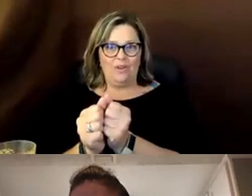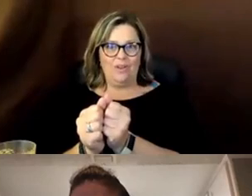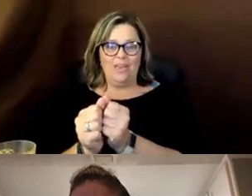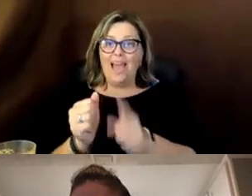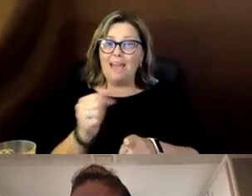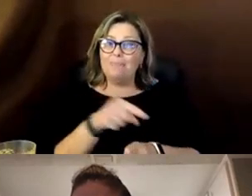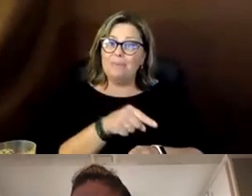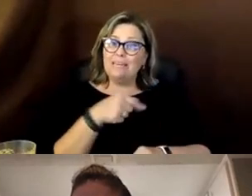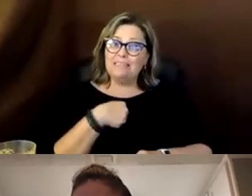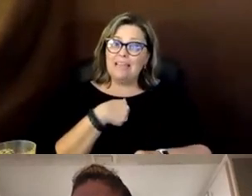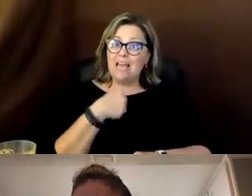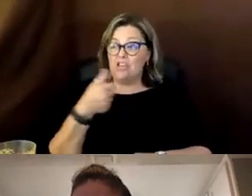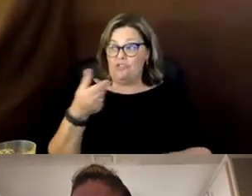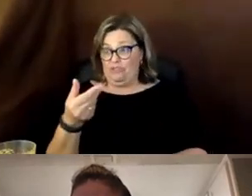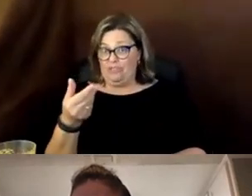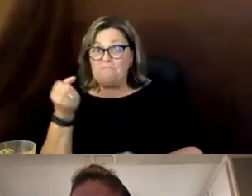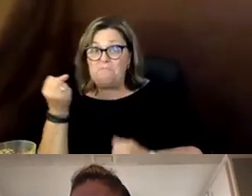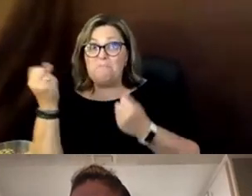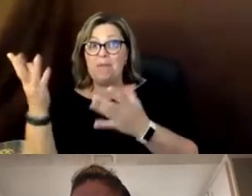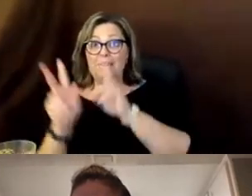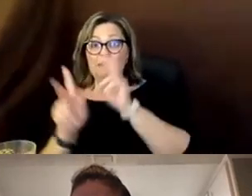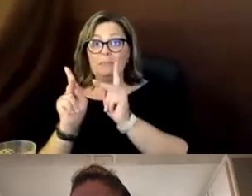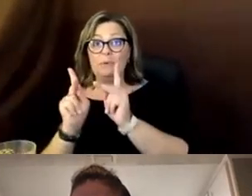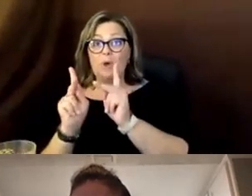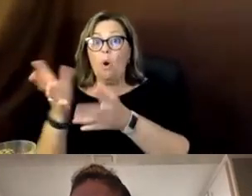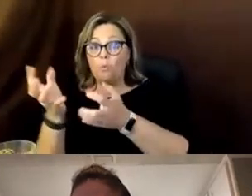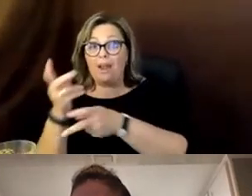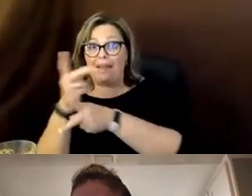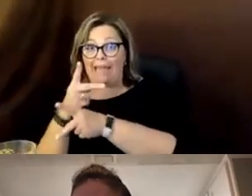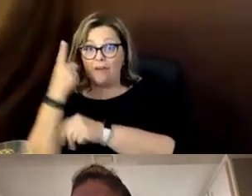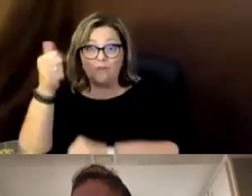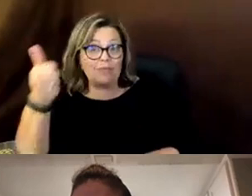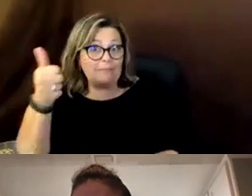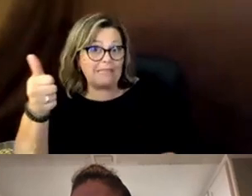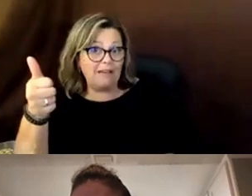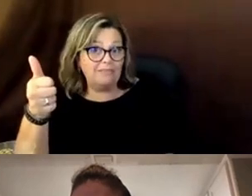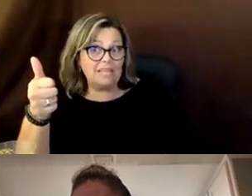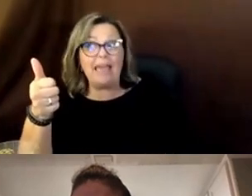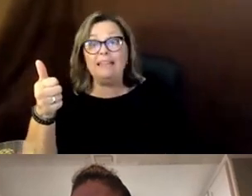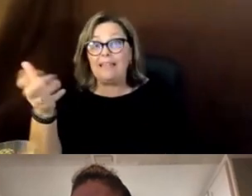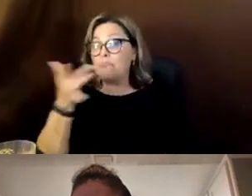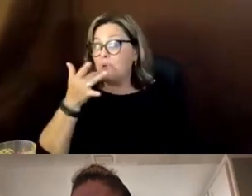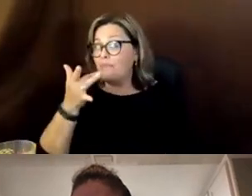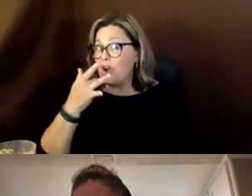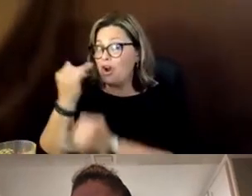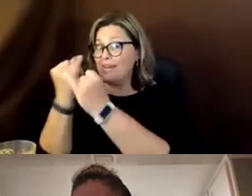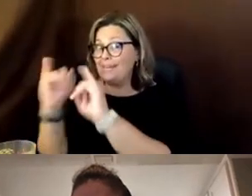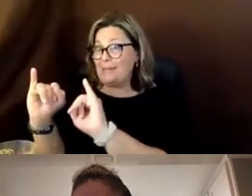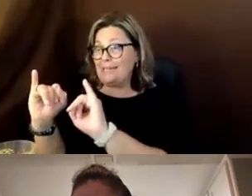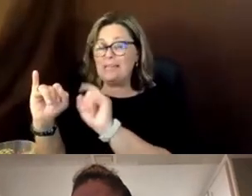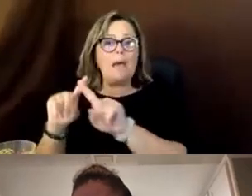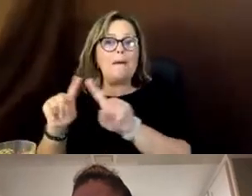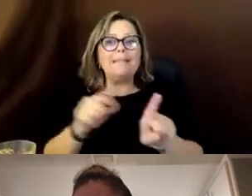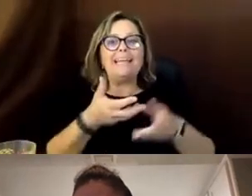capable of caring for themselves, don't want to give up their independence, but they don't want an apartment and they don't want a yard and a